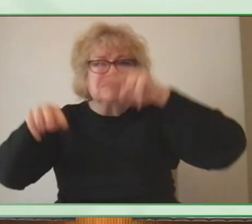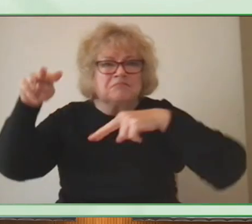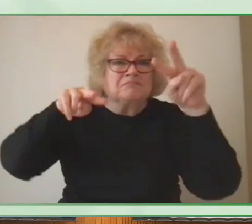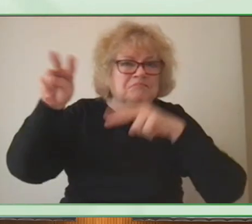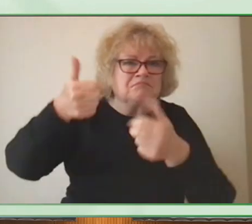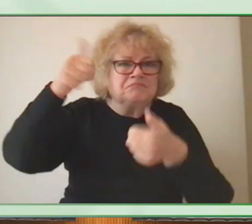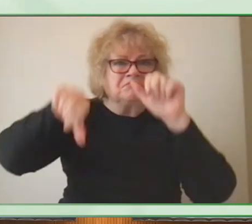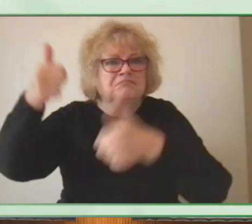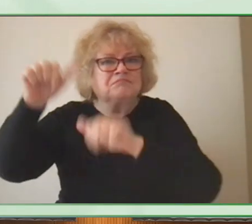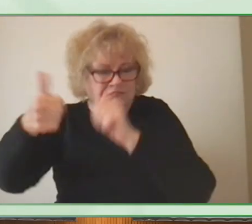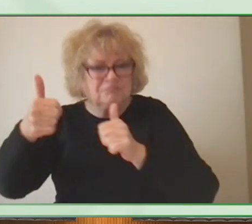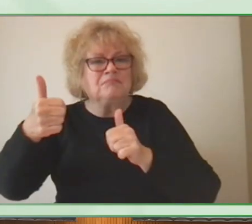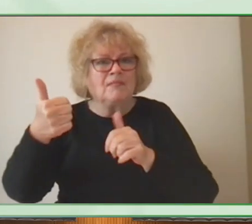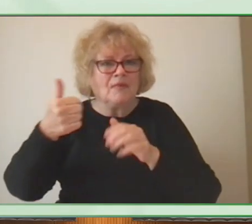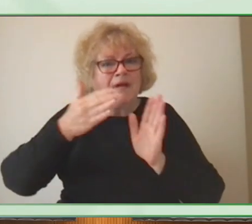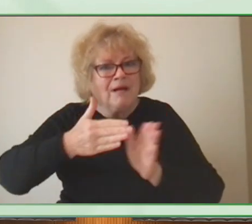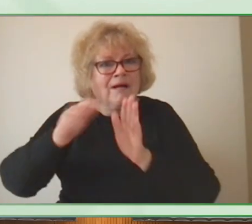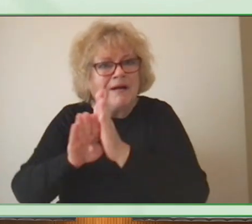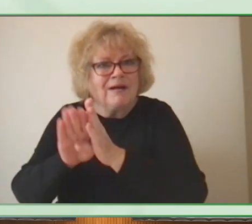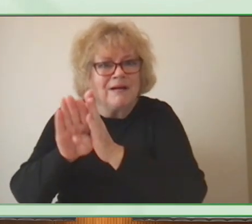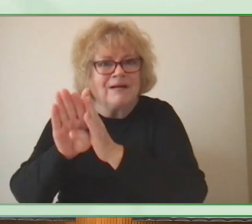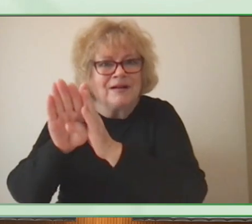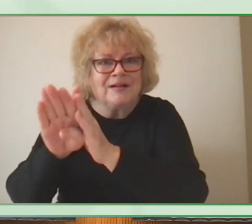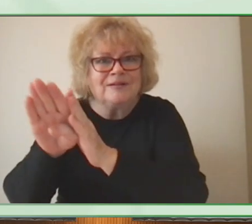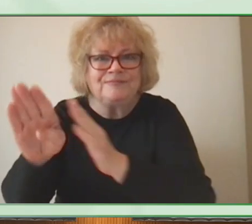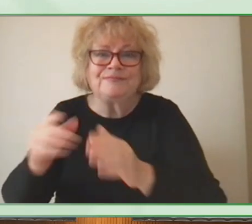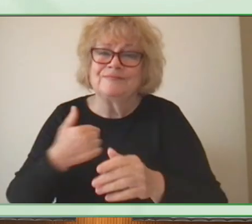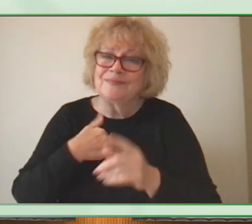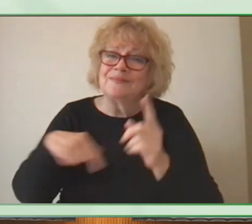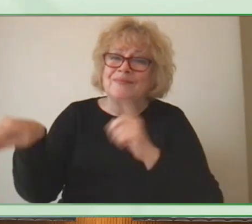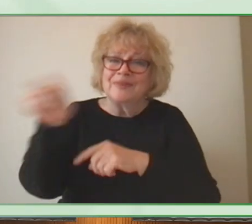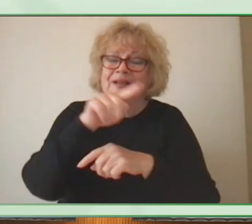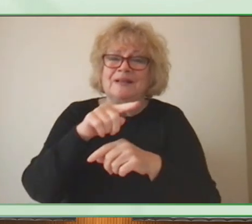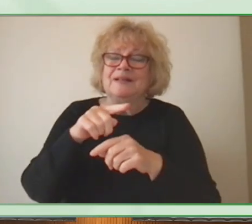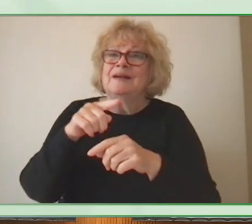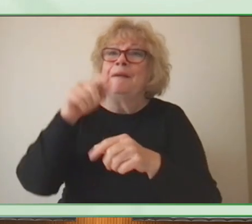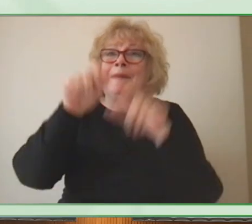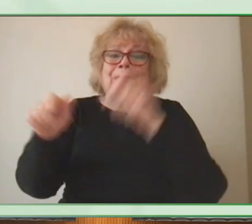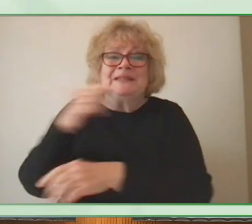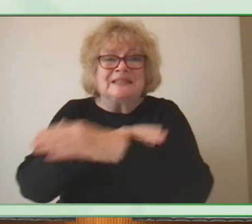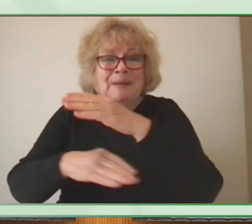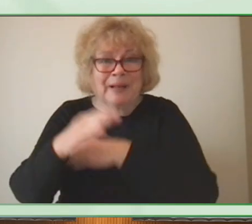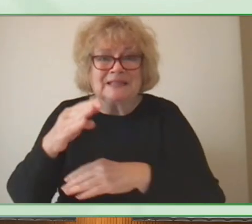again, first proficient emergency responders. Thank you.